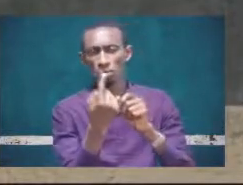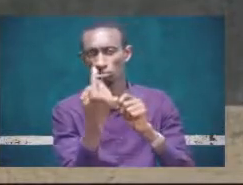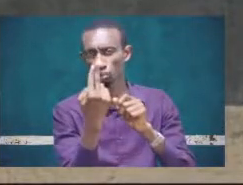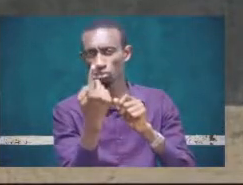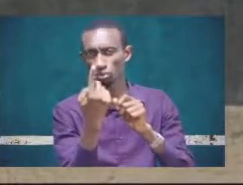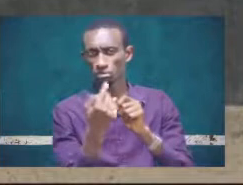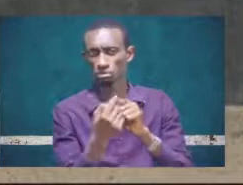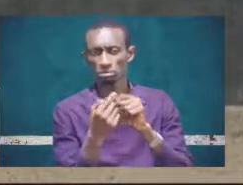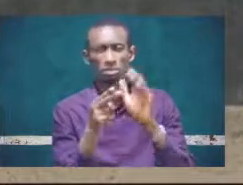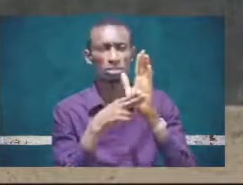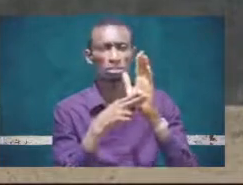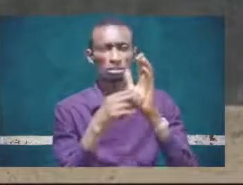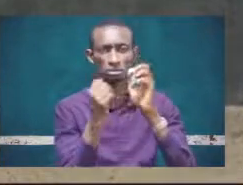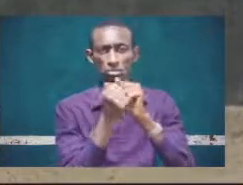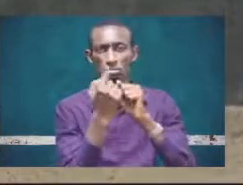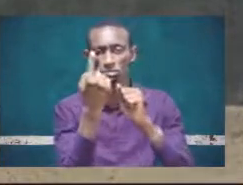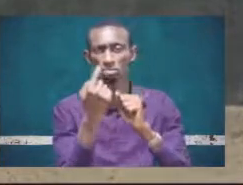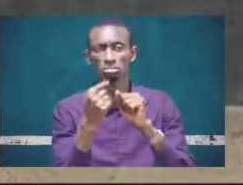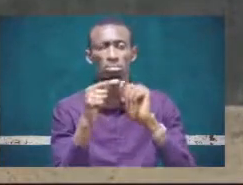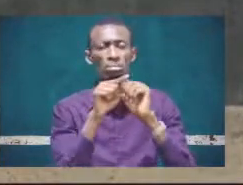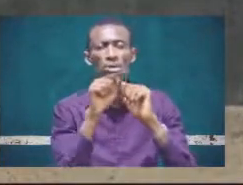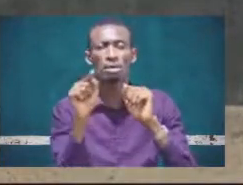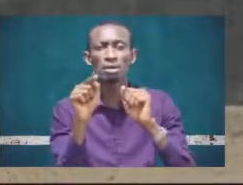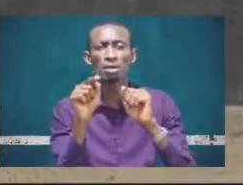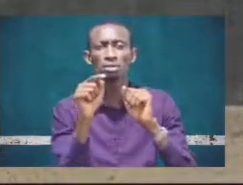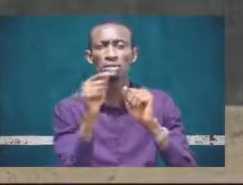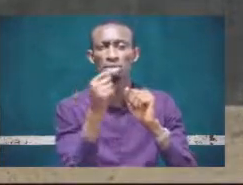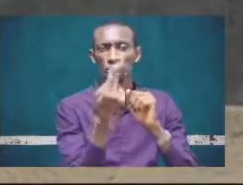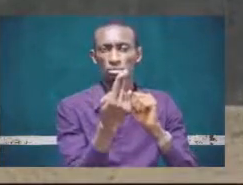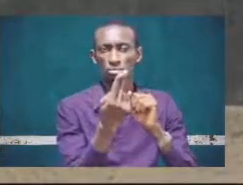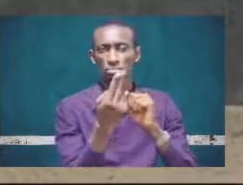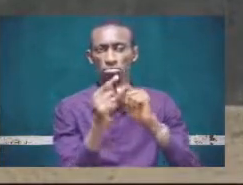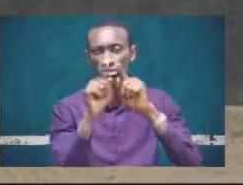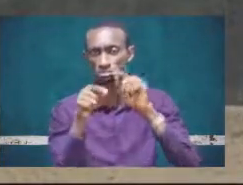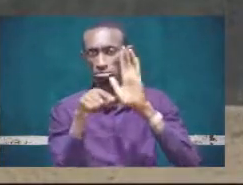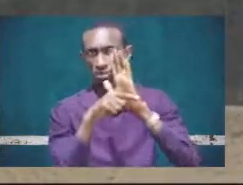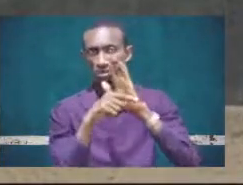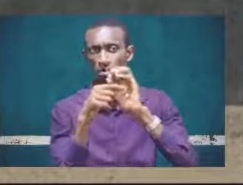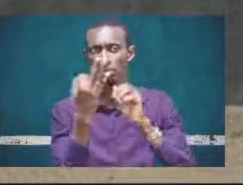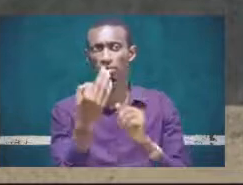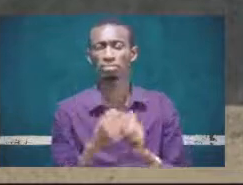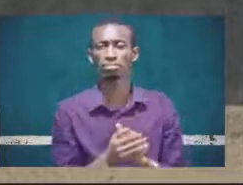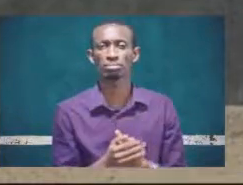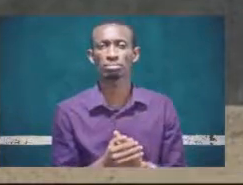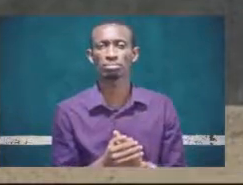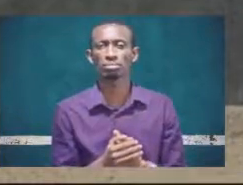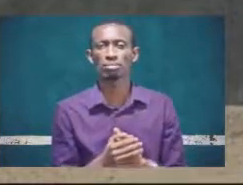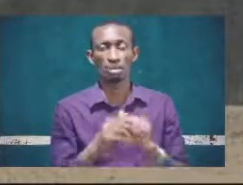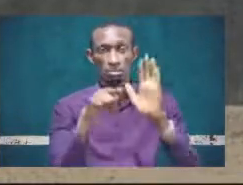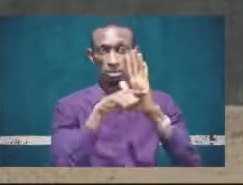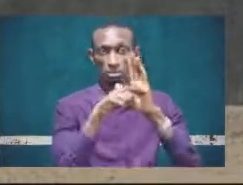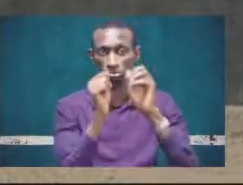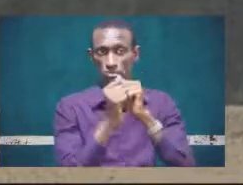121 is 11 divided by 2 times minus 3. And here we have minus